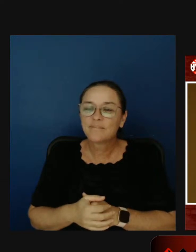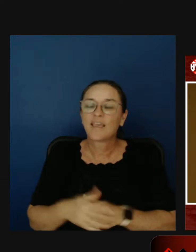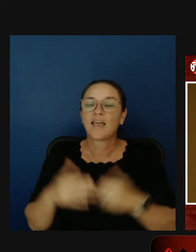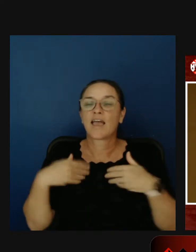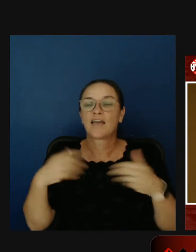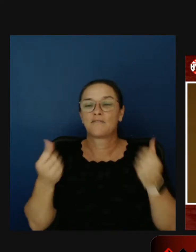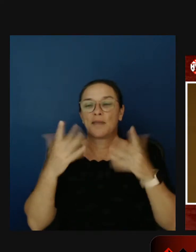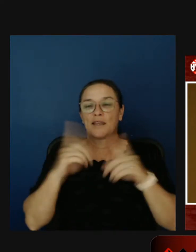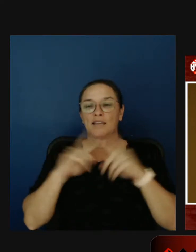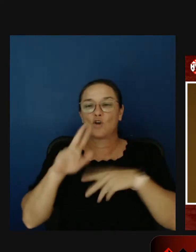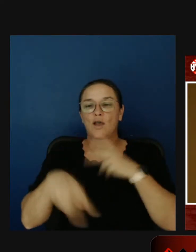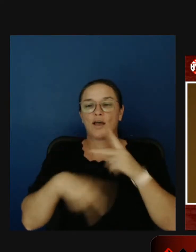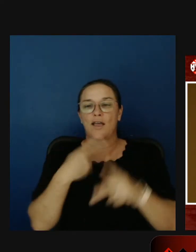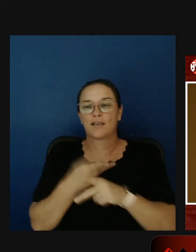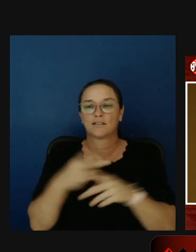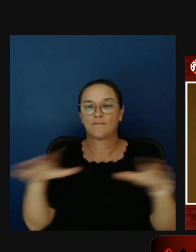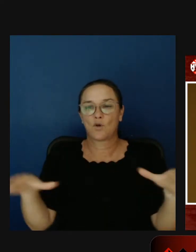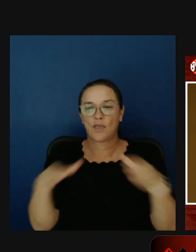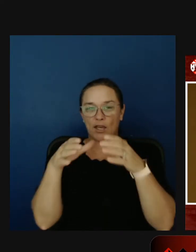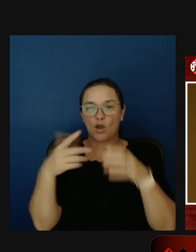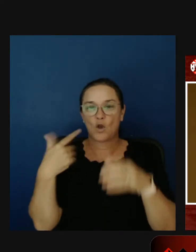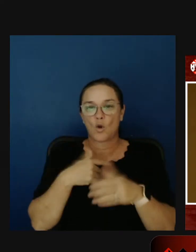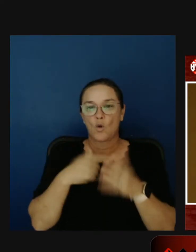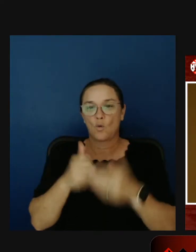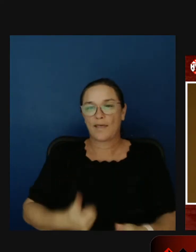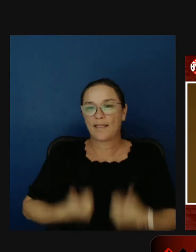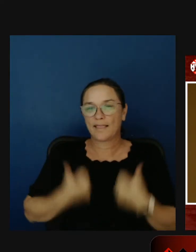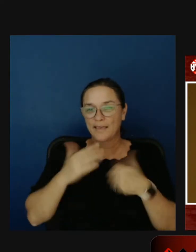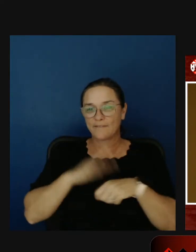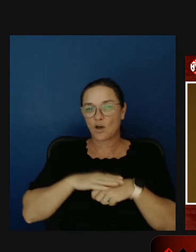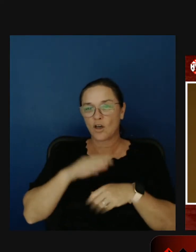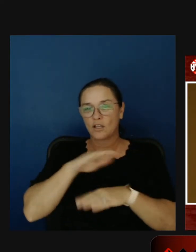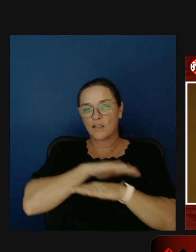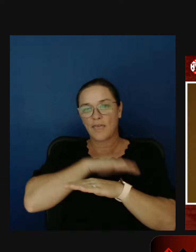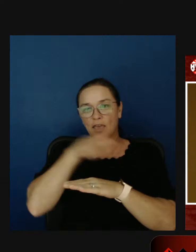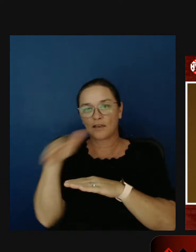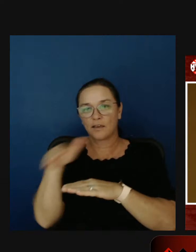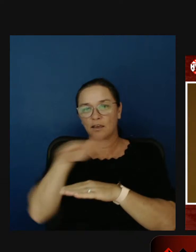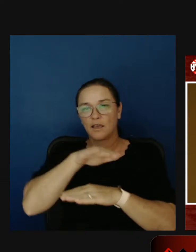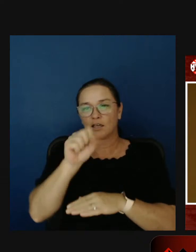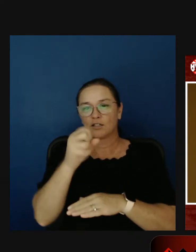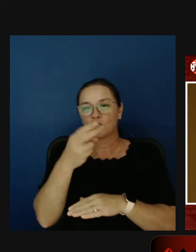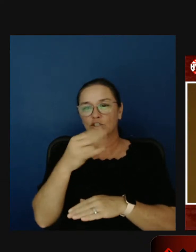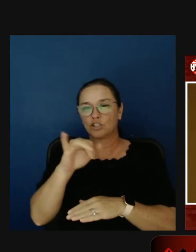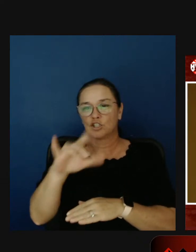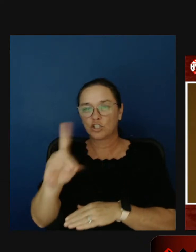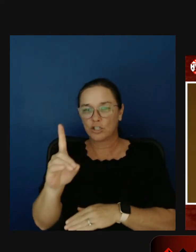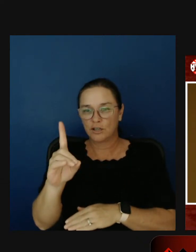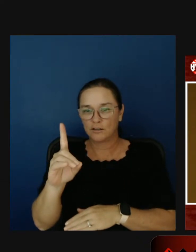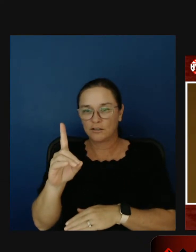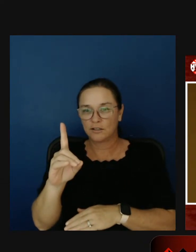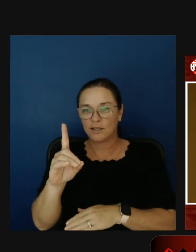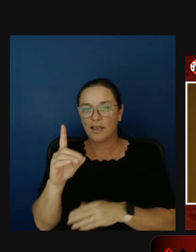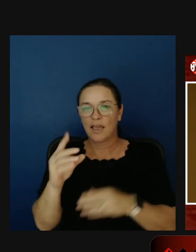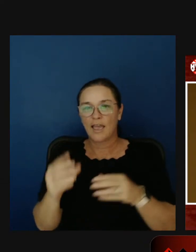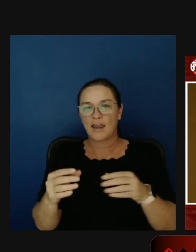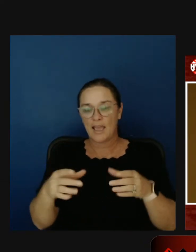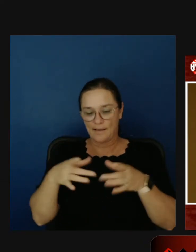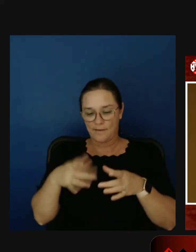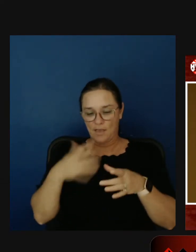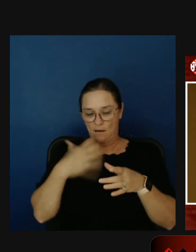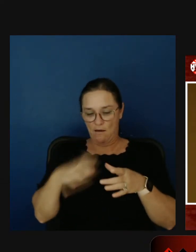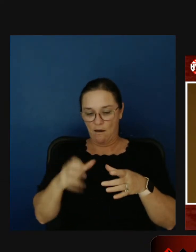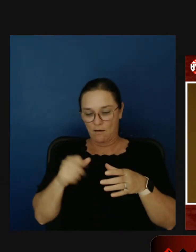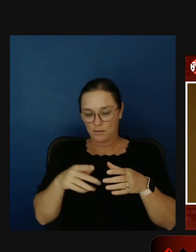of volcanoes. So we live on a shield volcano here, which has a hot spot that's feeding it far from any plate